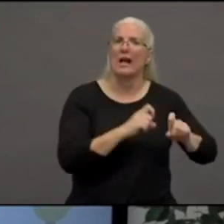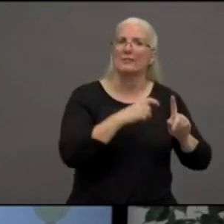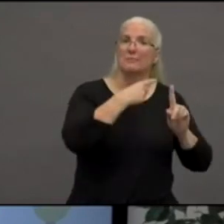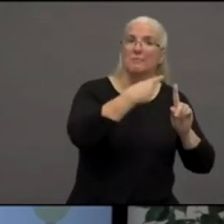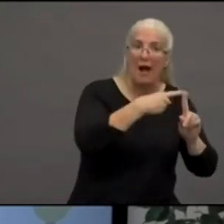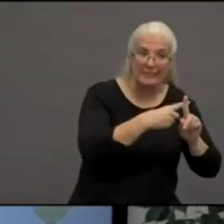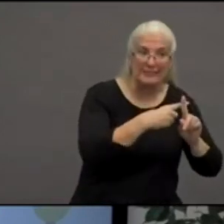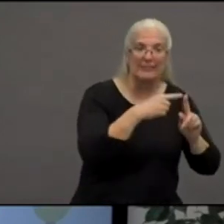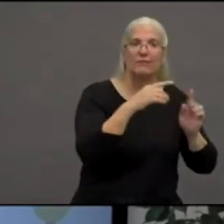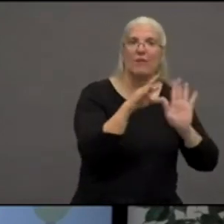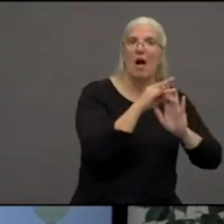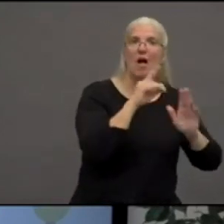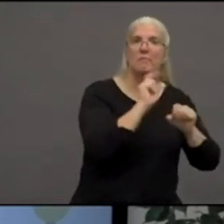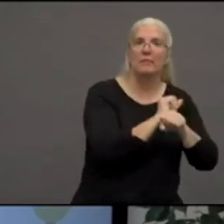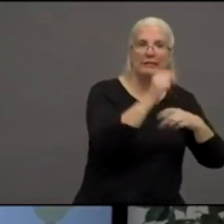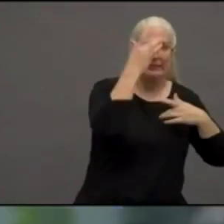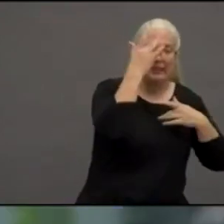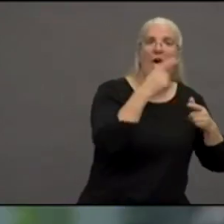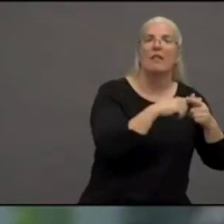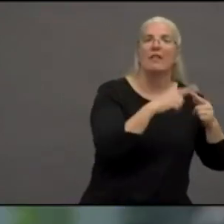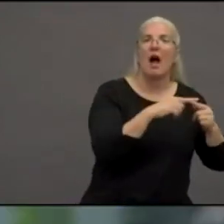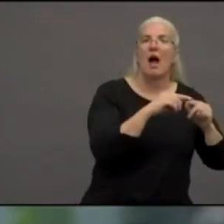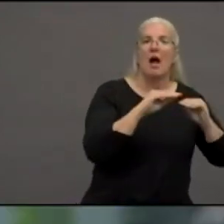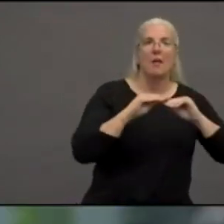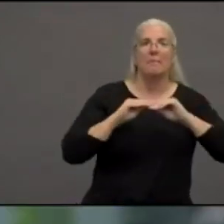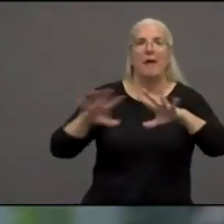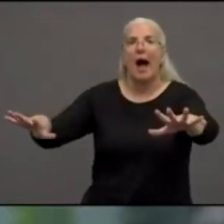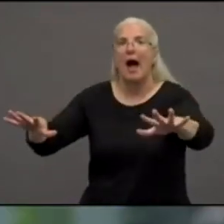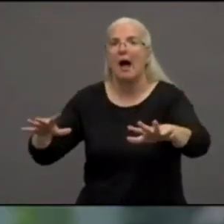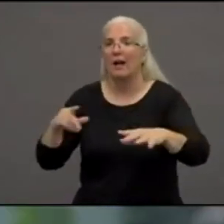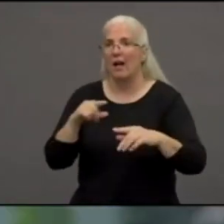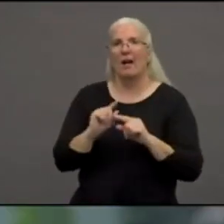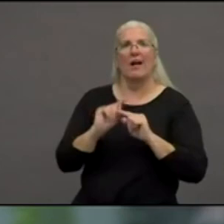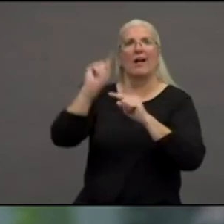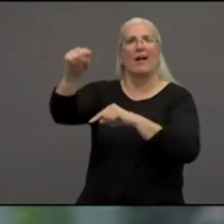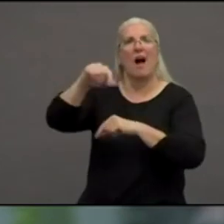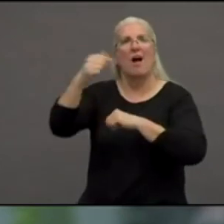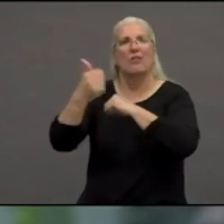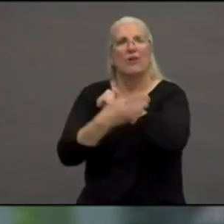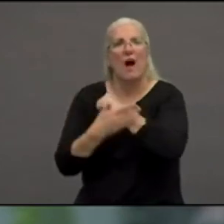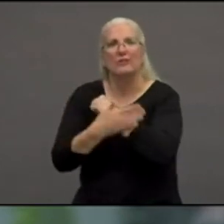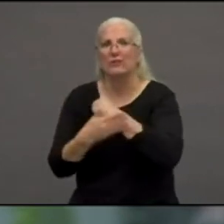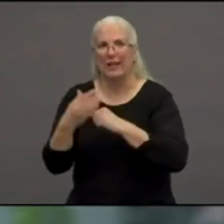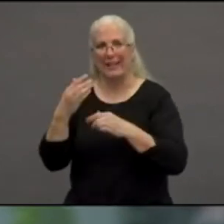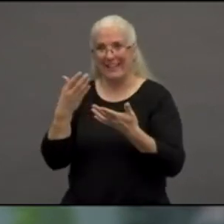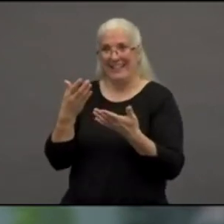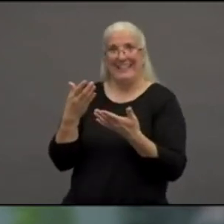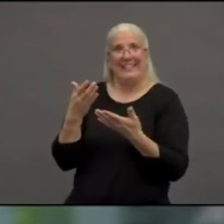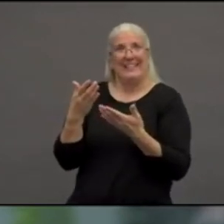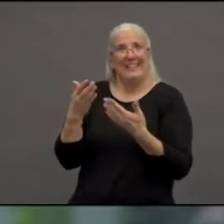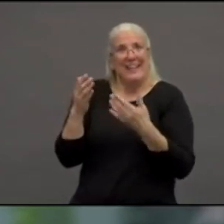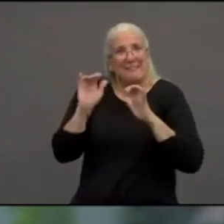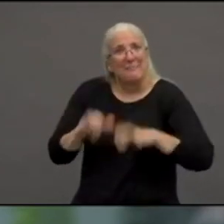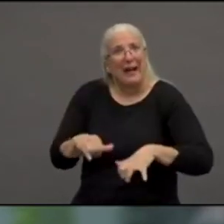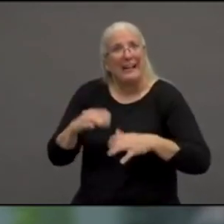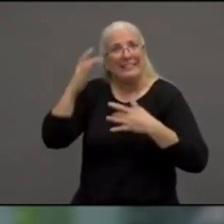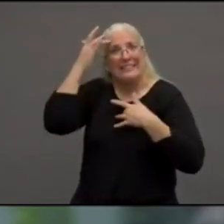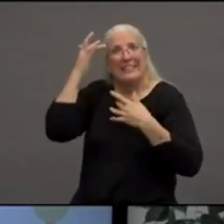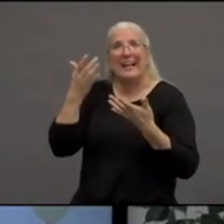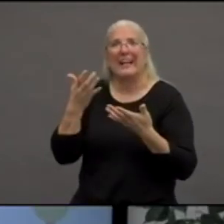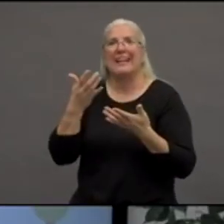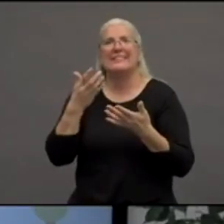country where students are testing positive, and even the teachers in some cases. So what happens if someone does test